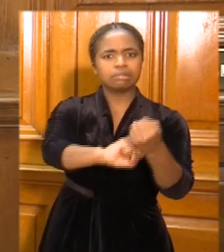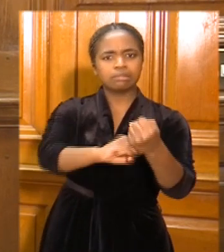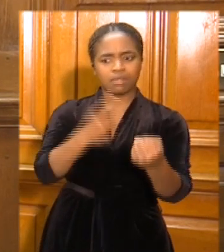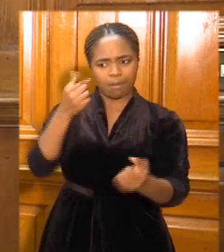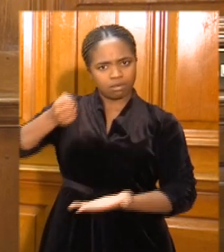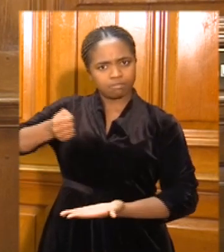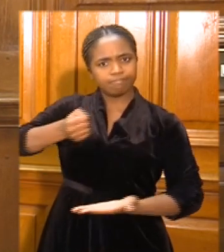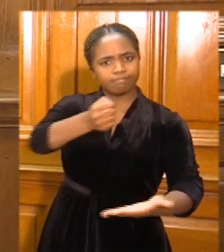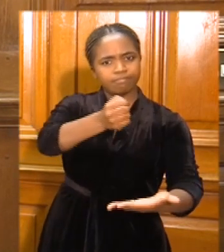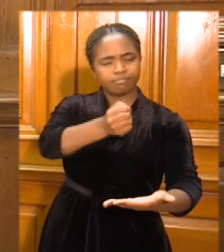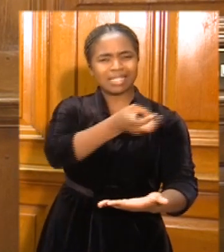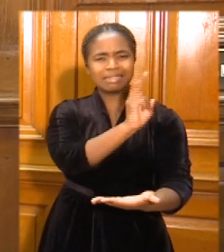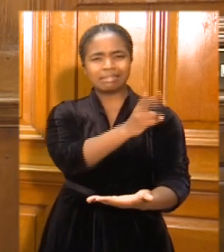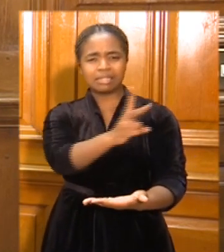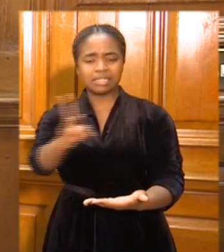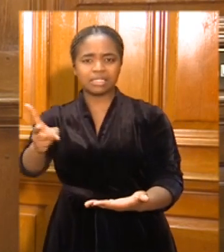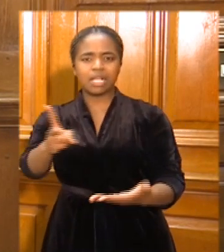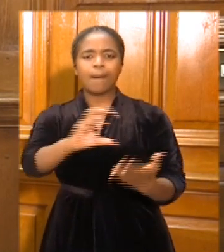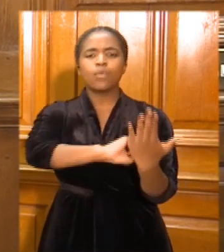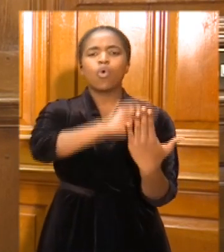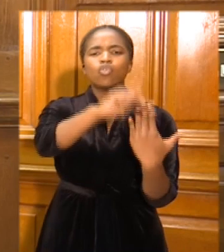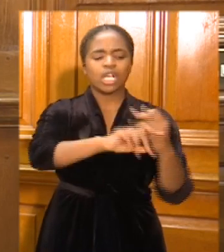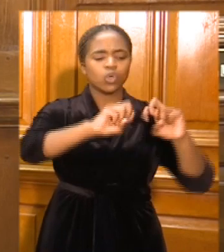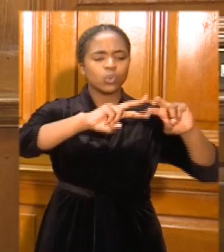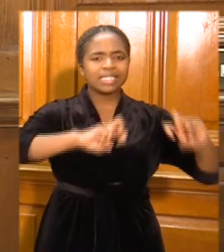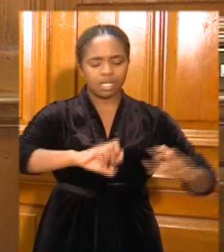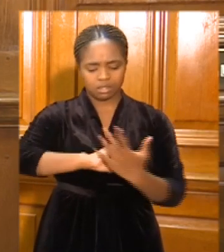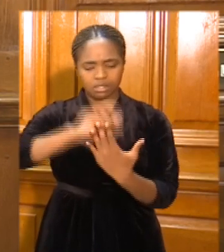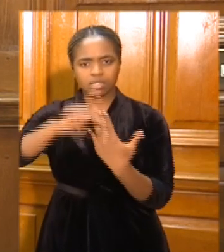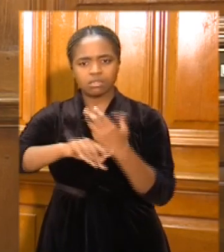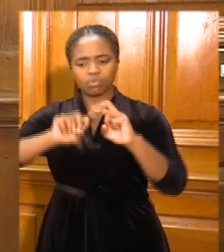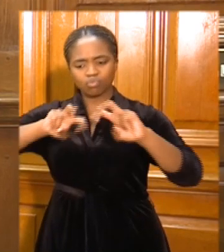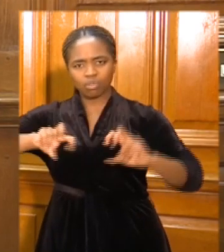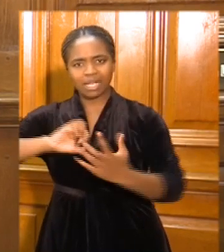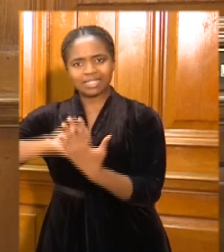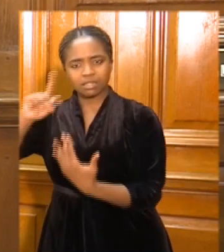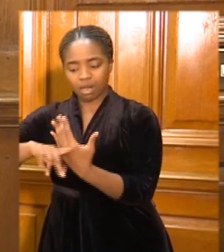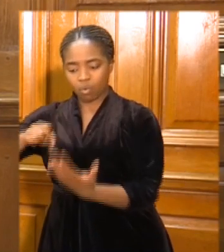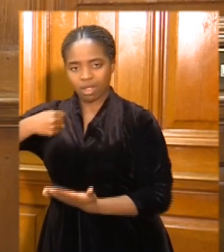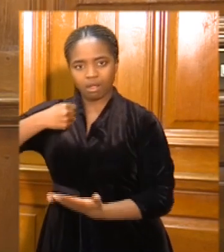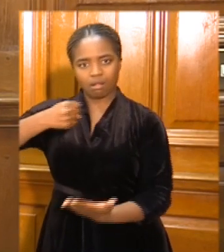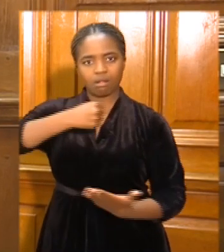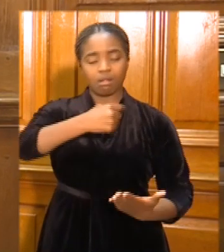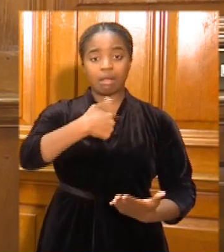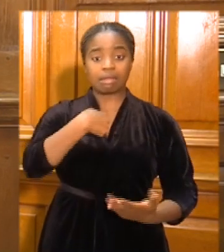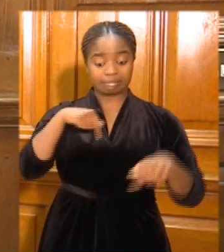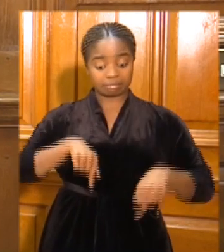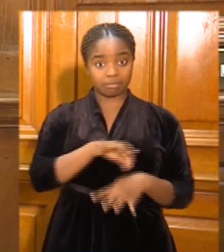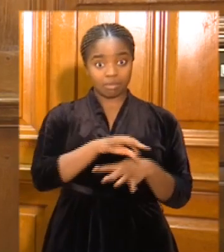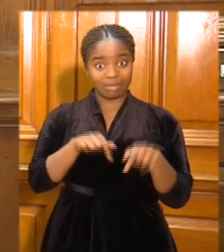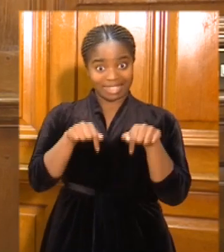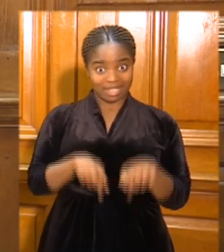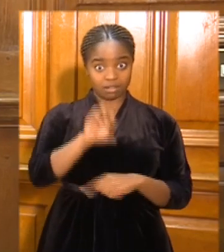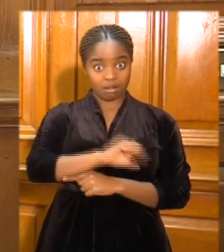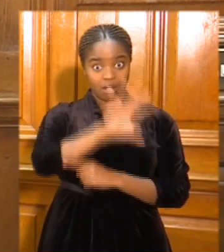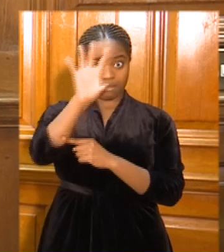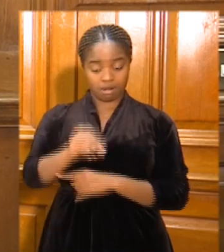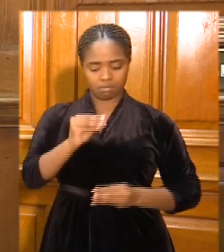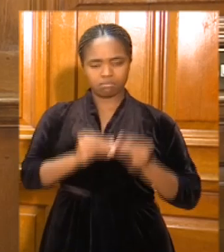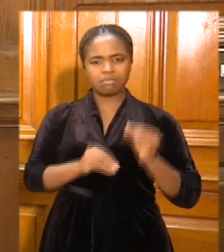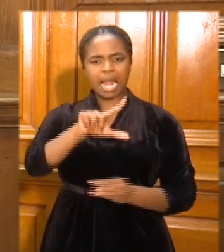funding several research projects, including a plan to locally manufacture coronavirus vaccines